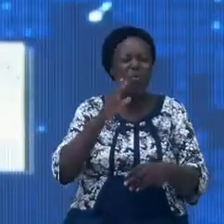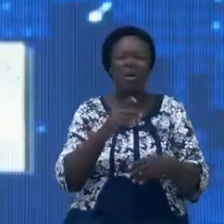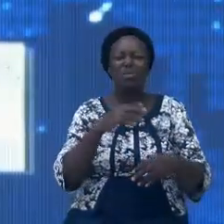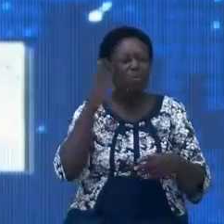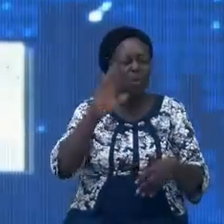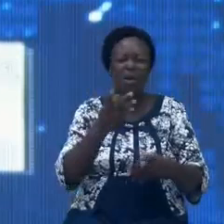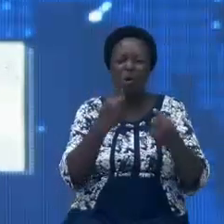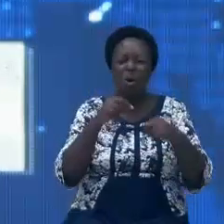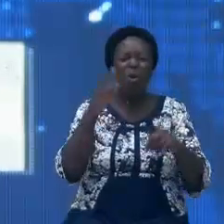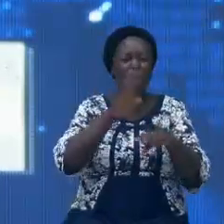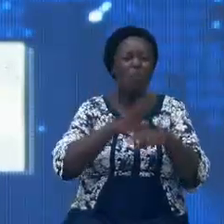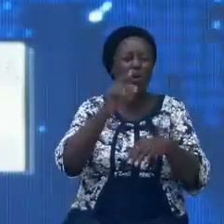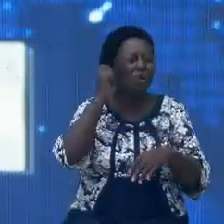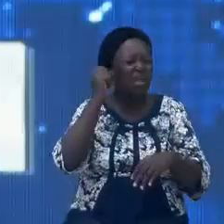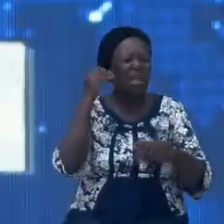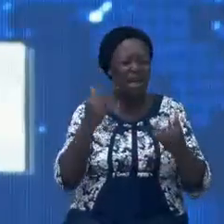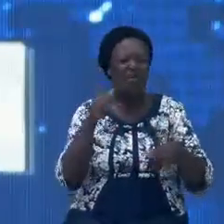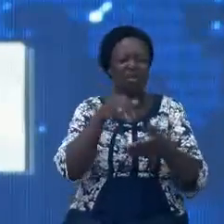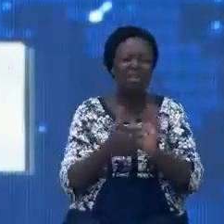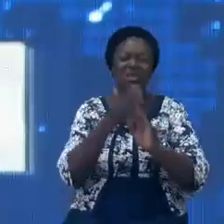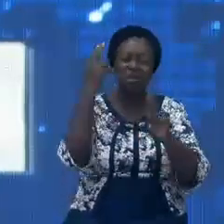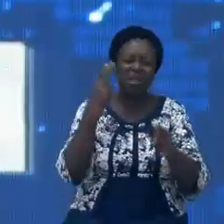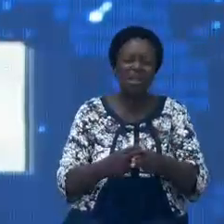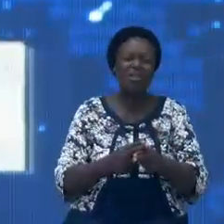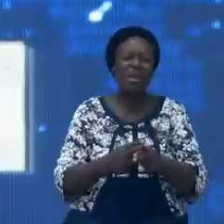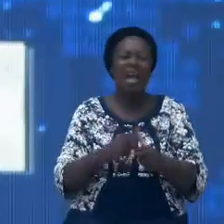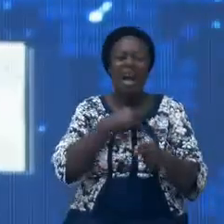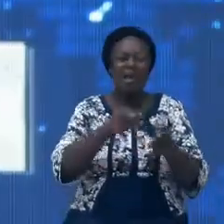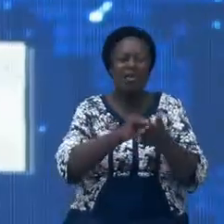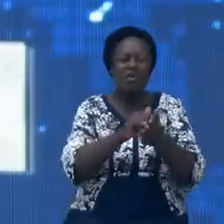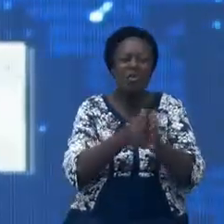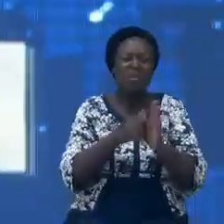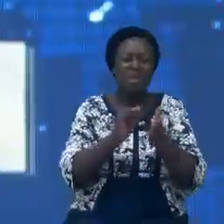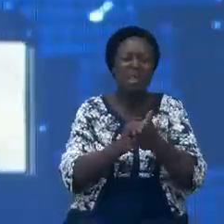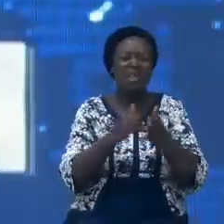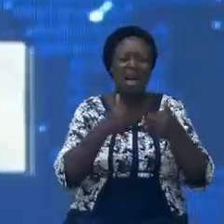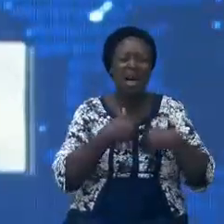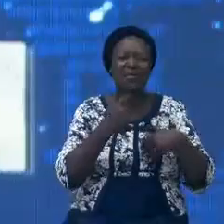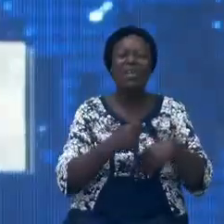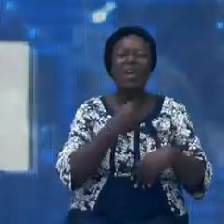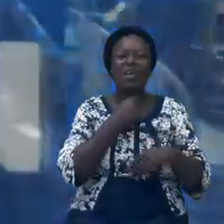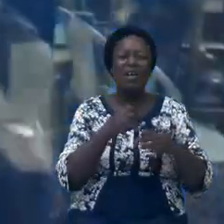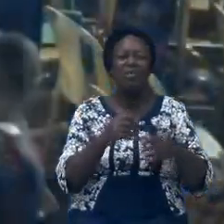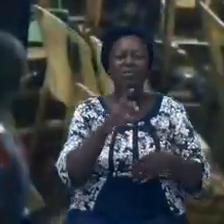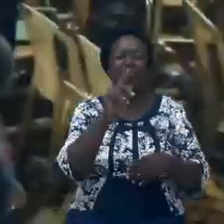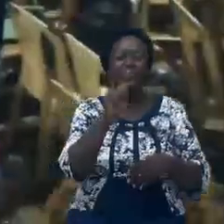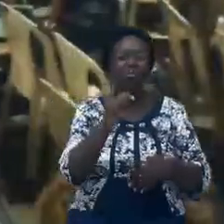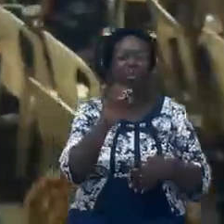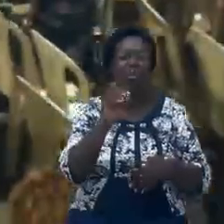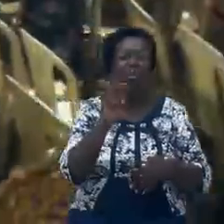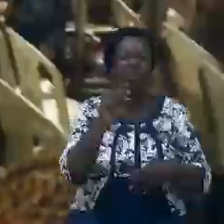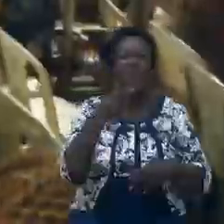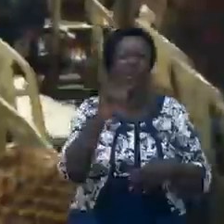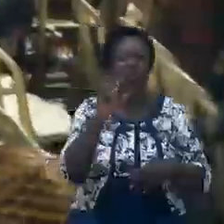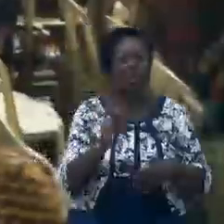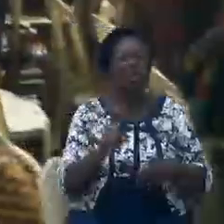A new creation of the membrane in the ear in Jesus' name. And those who have